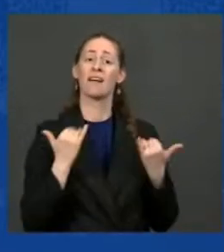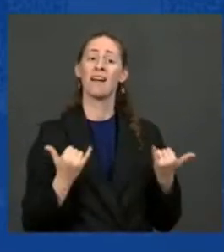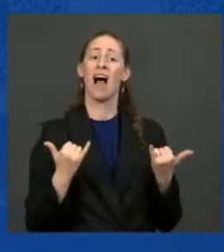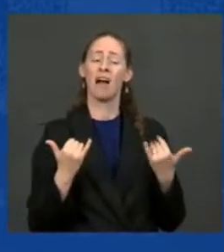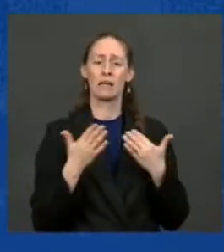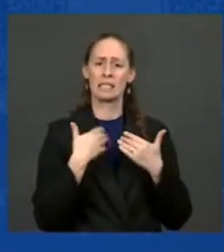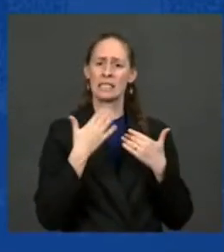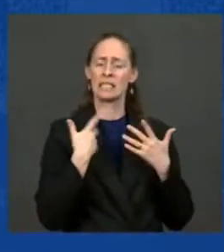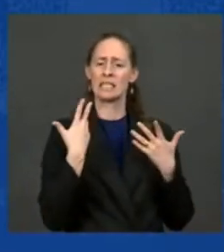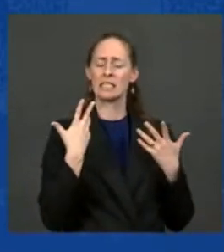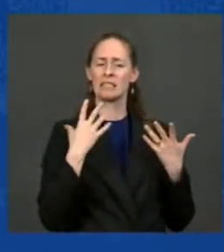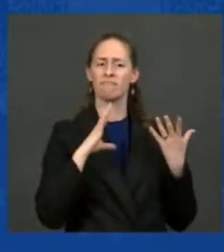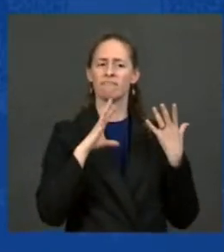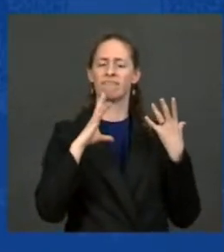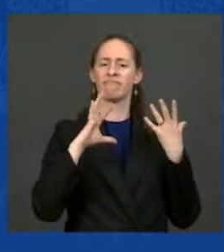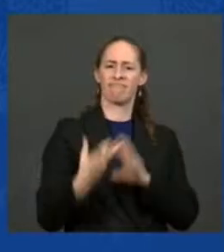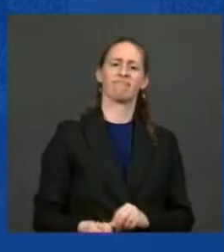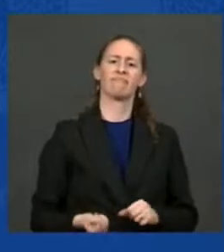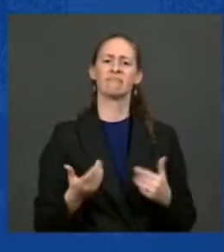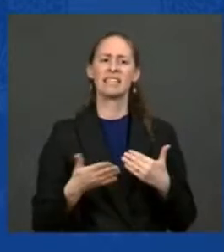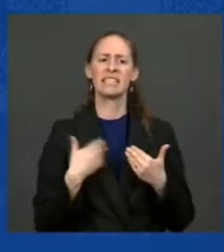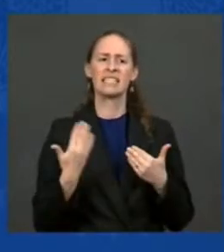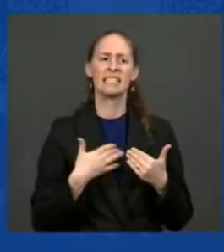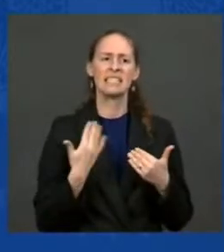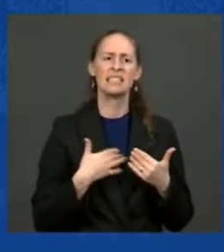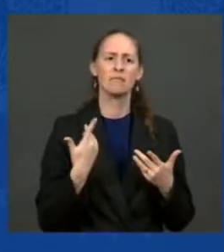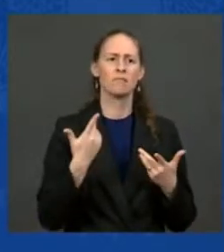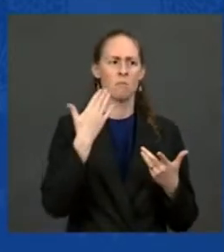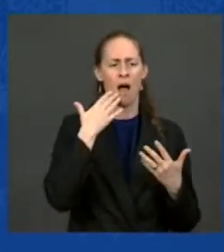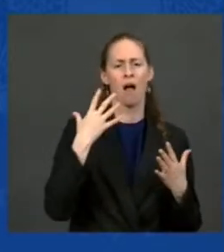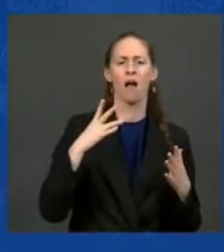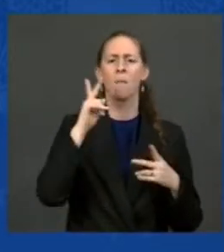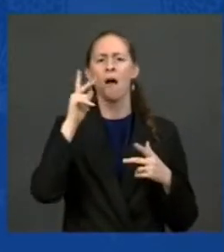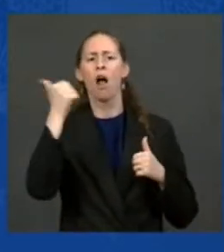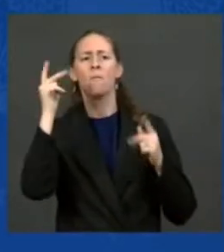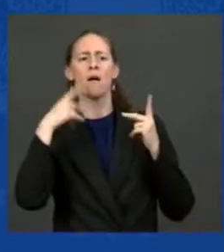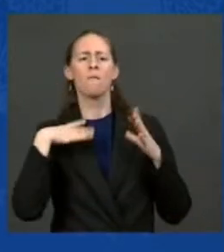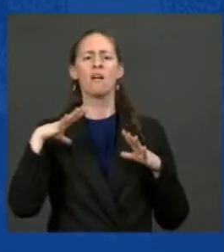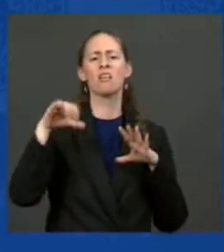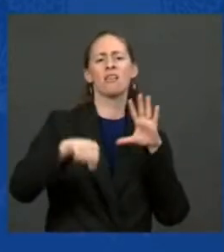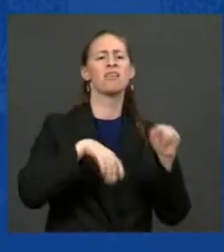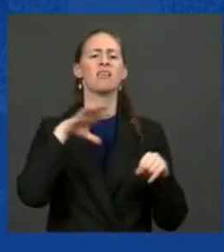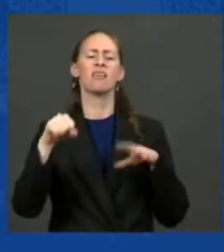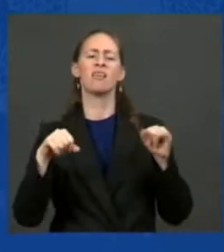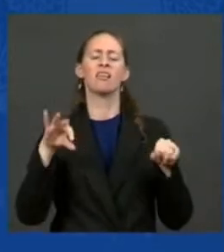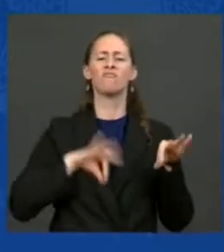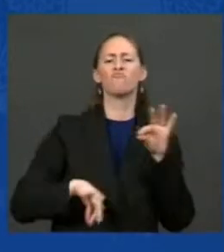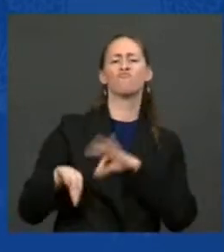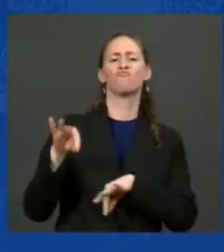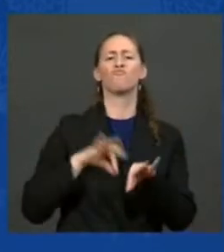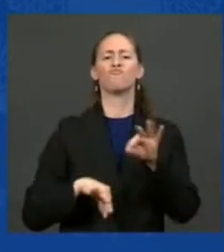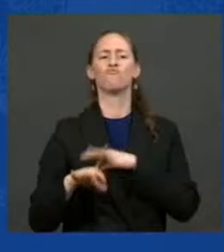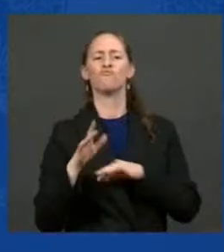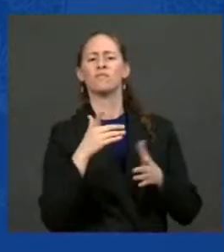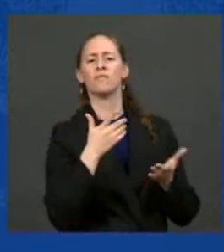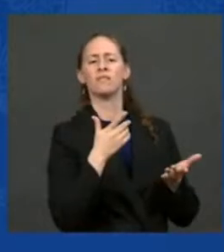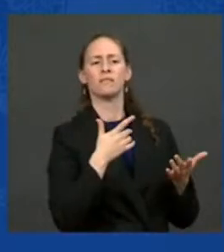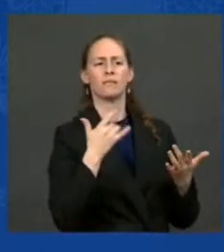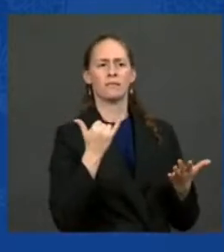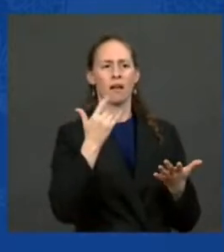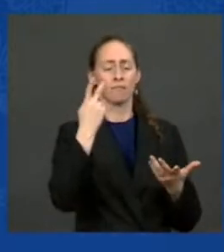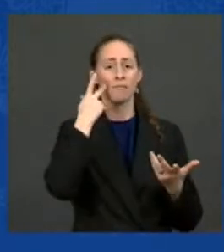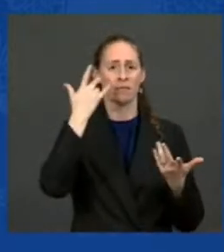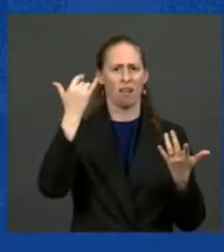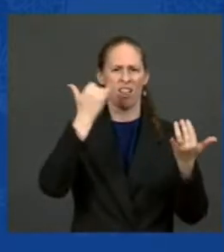often sacrificed in human battles for power and personal enrichment. In an age of increasing misinformation and